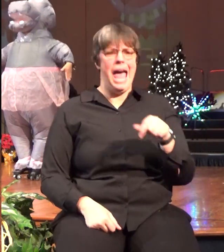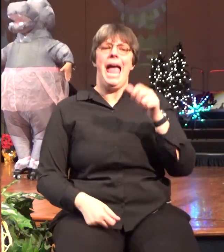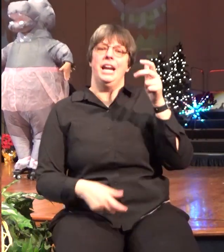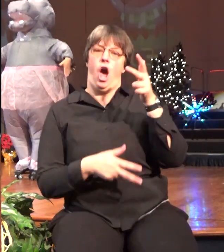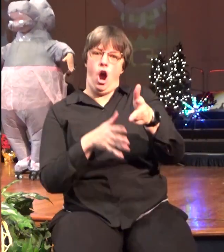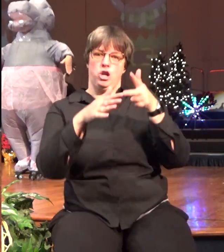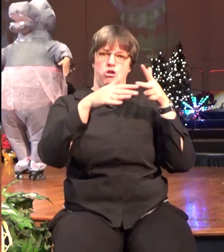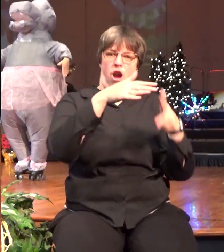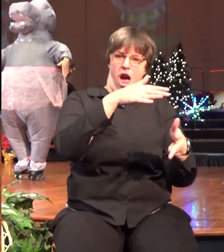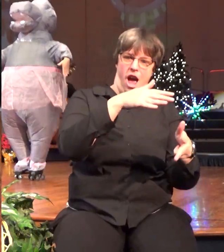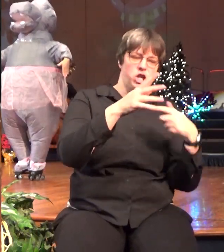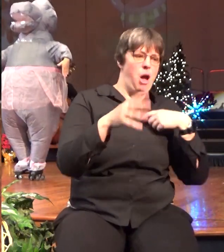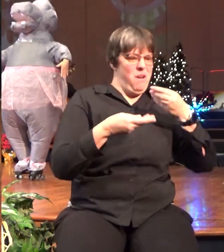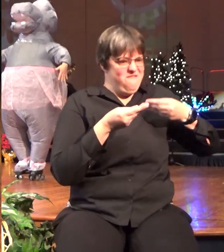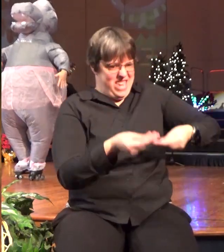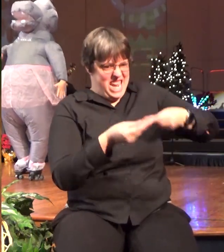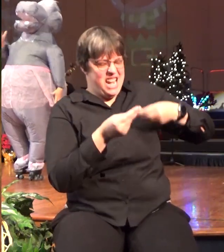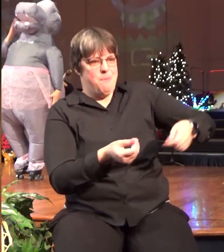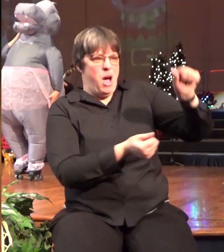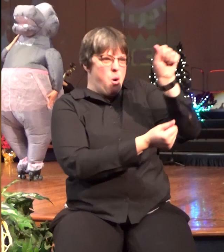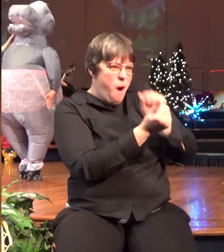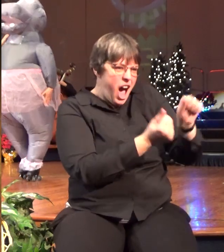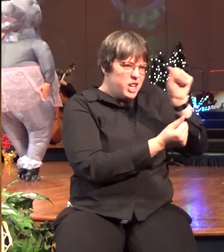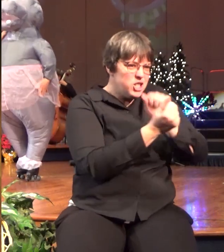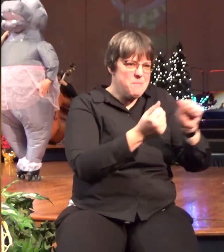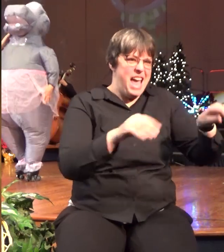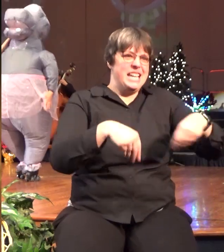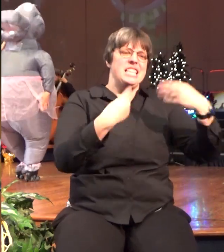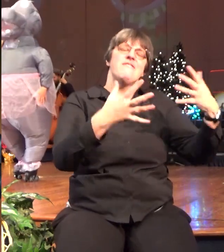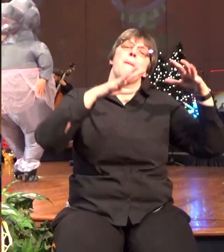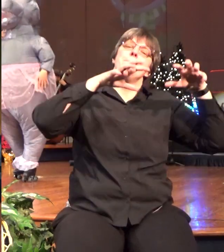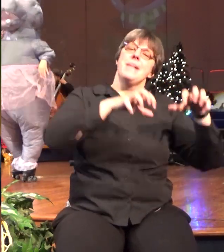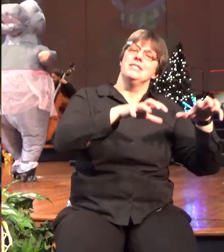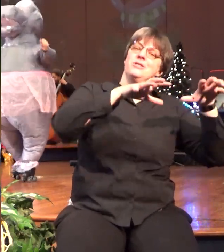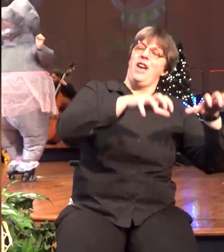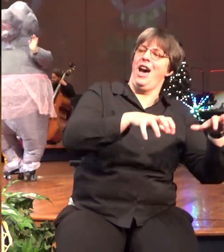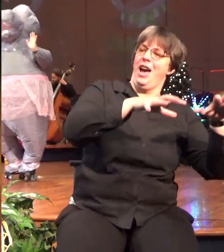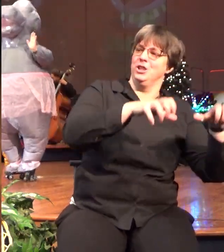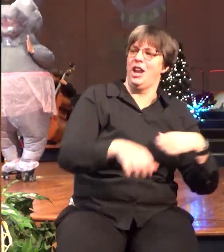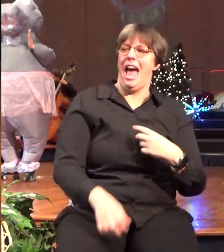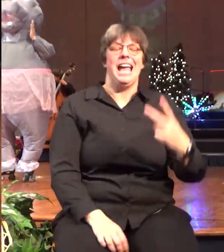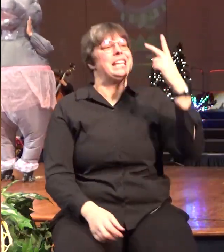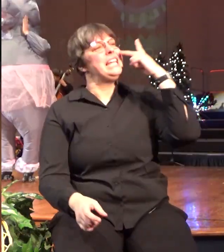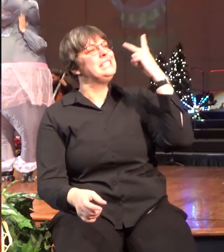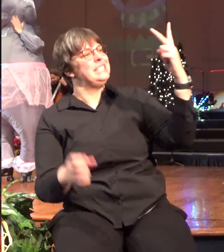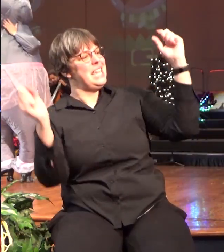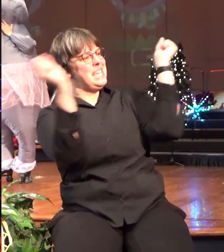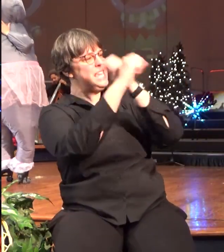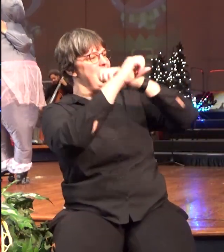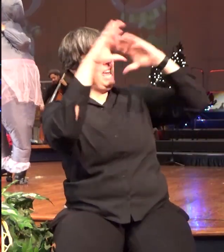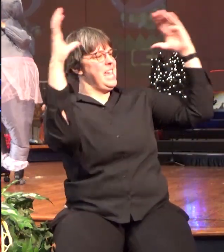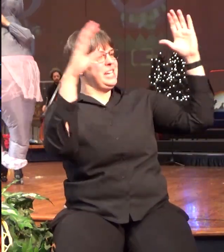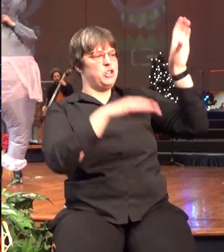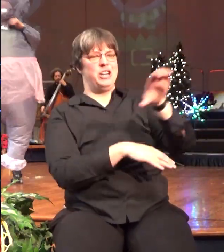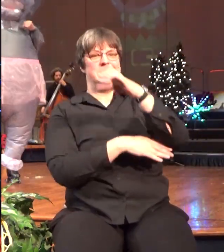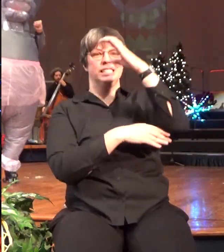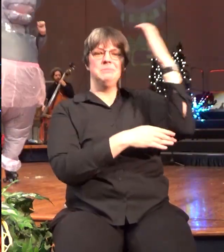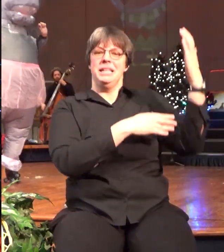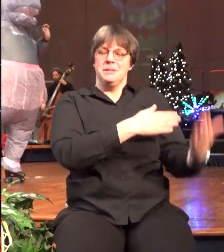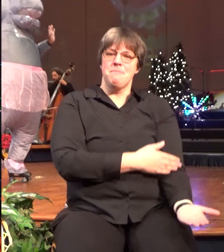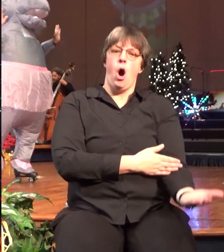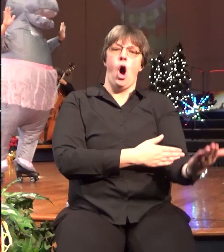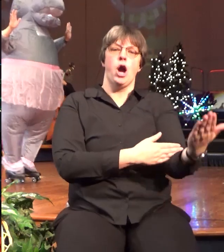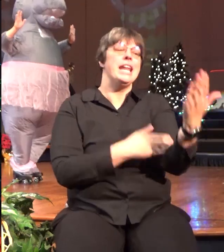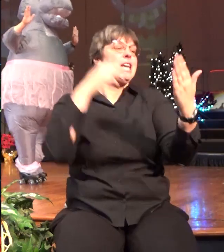garage. I feed him there and wash him there and give him his massage. I can see me now on Christmas